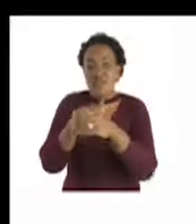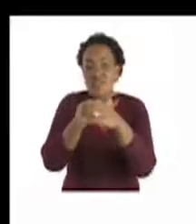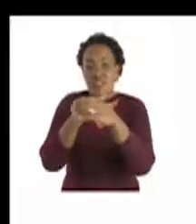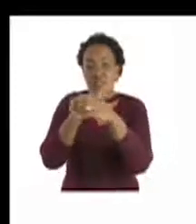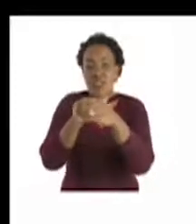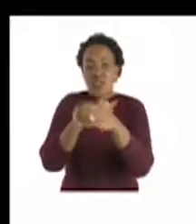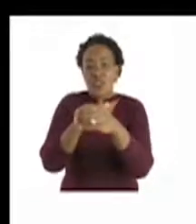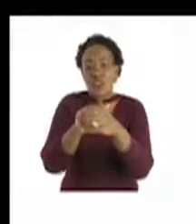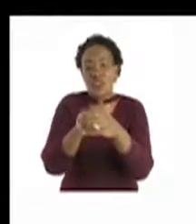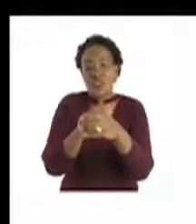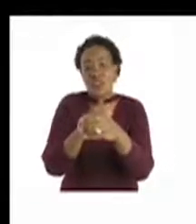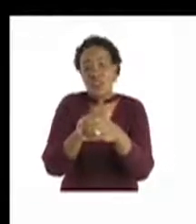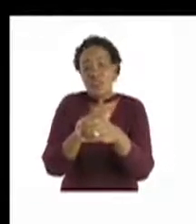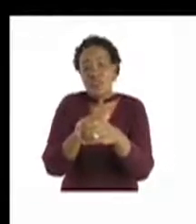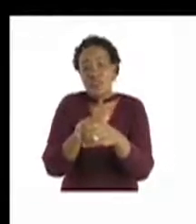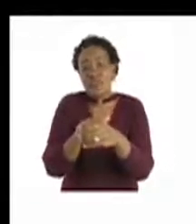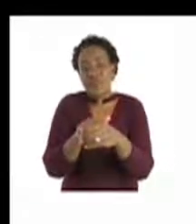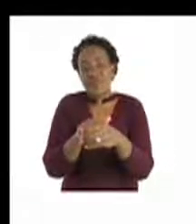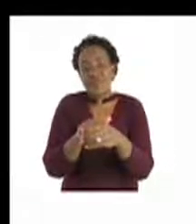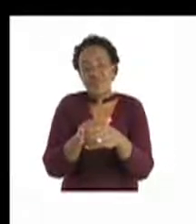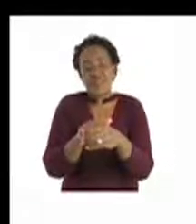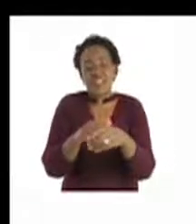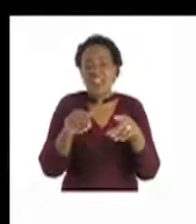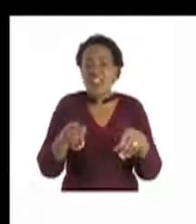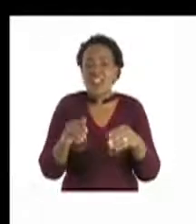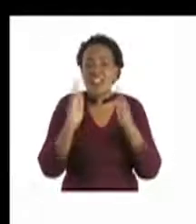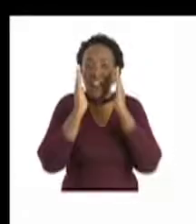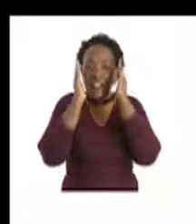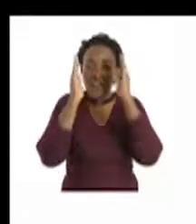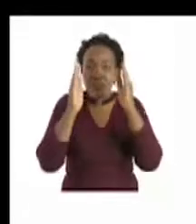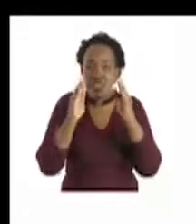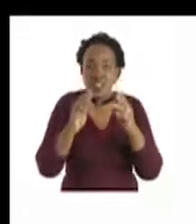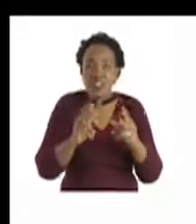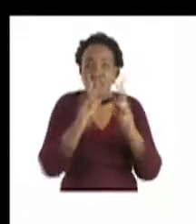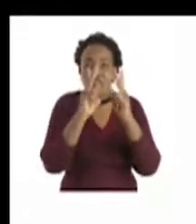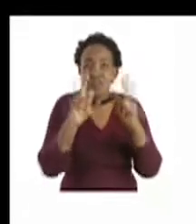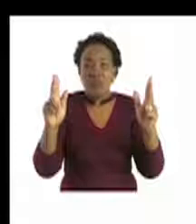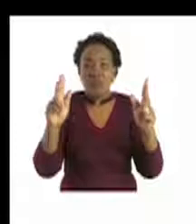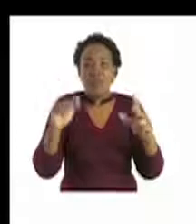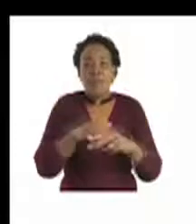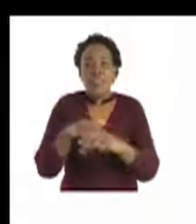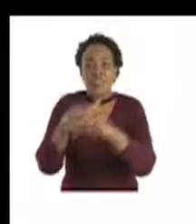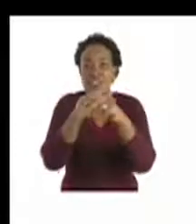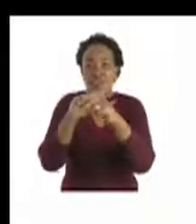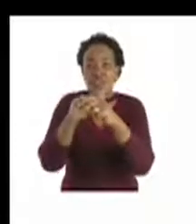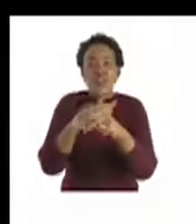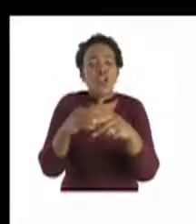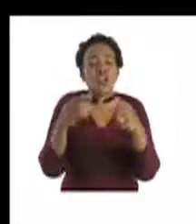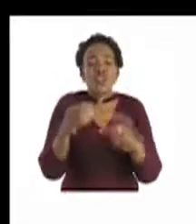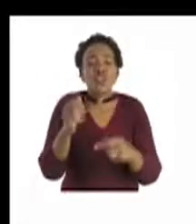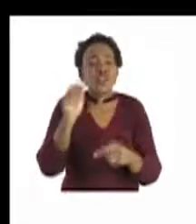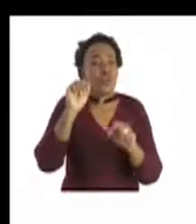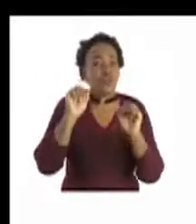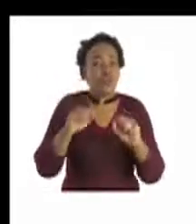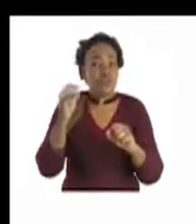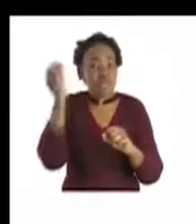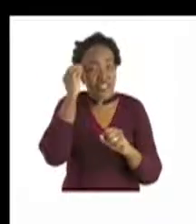Since we are talking about public transport, we must also know the different types